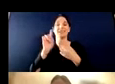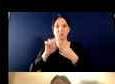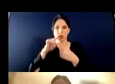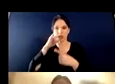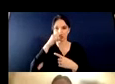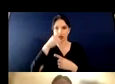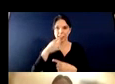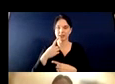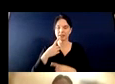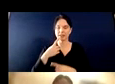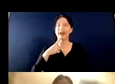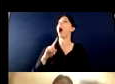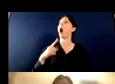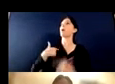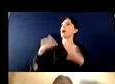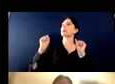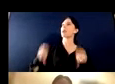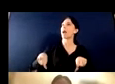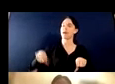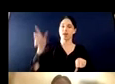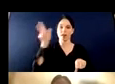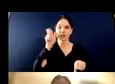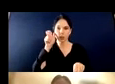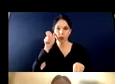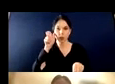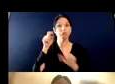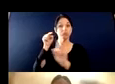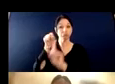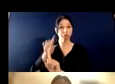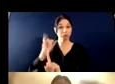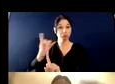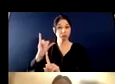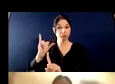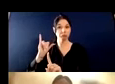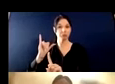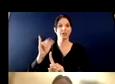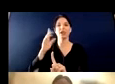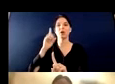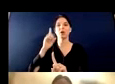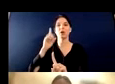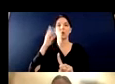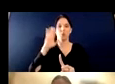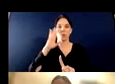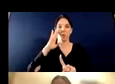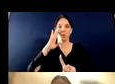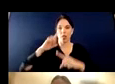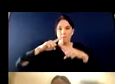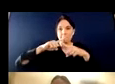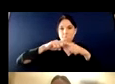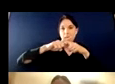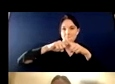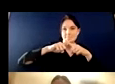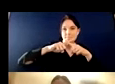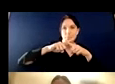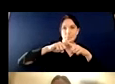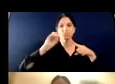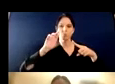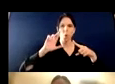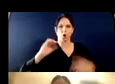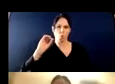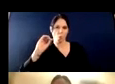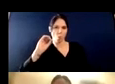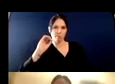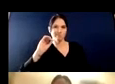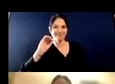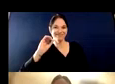it. Once your child shows that they can hear it, they mark this level on the audiogram with an X or an O.